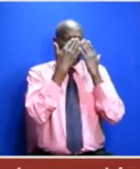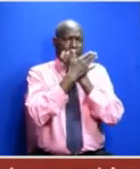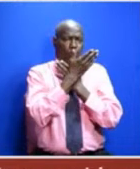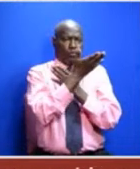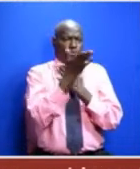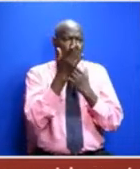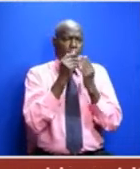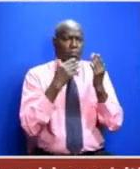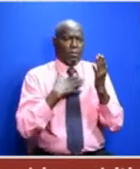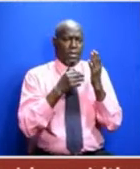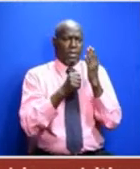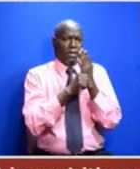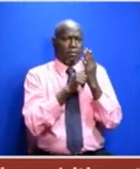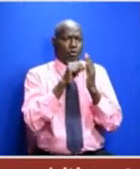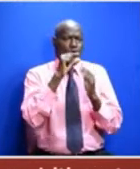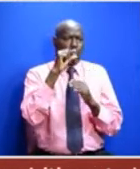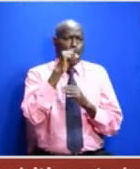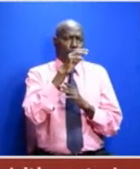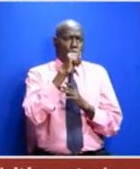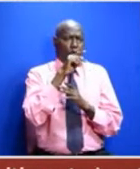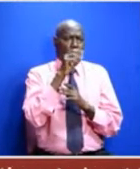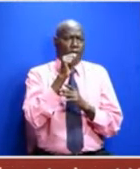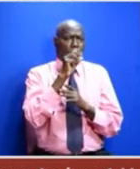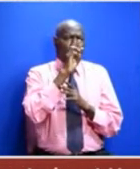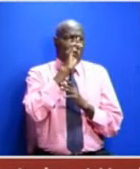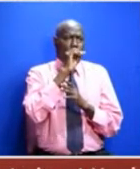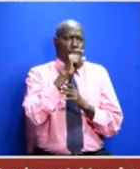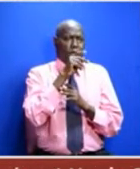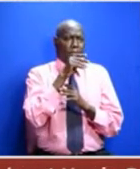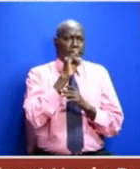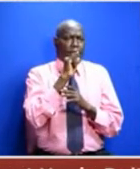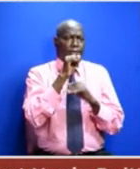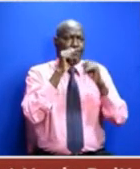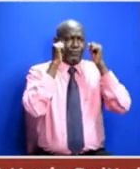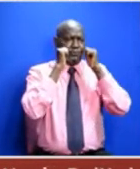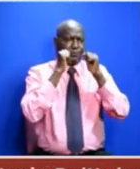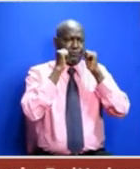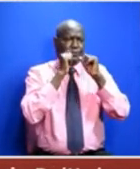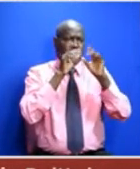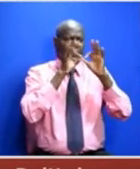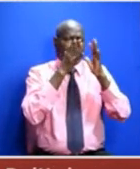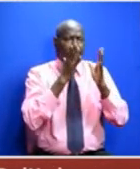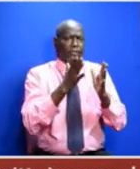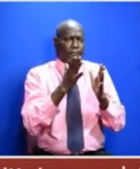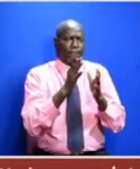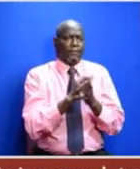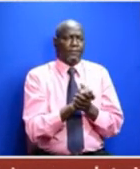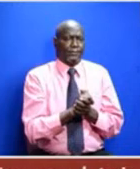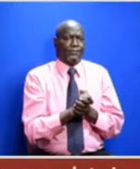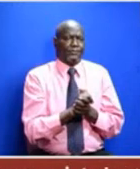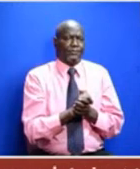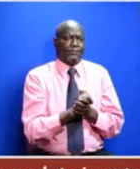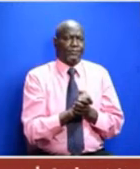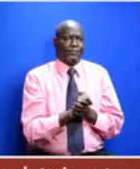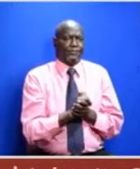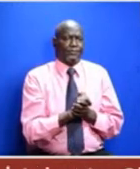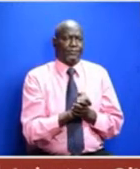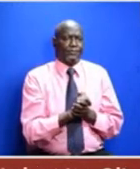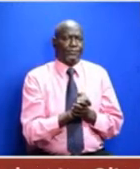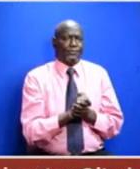night to you. My name is Gloria Musimbi, and on the sign language interpretation has been Boniface Mirithi.